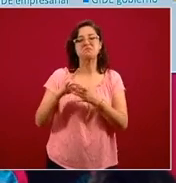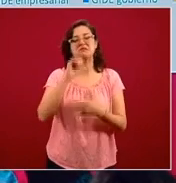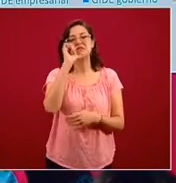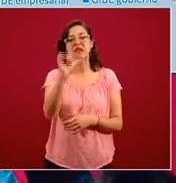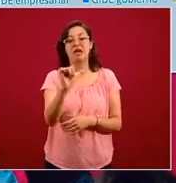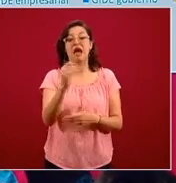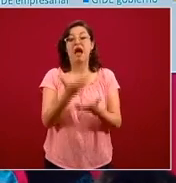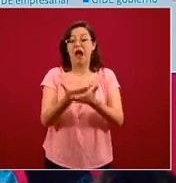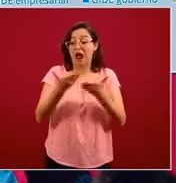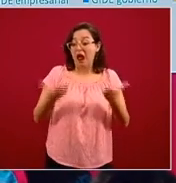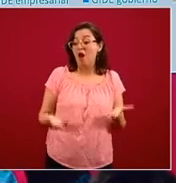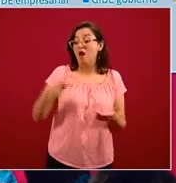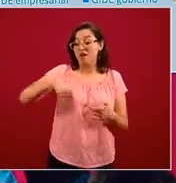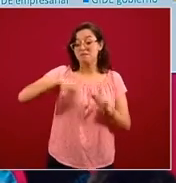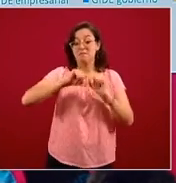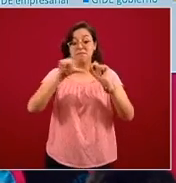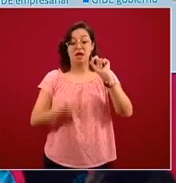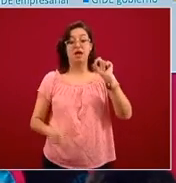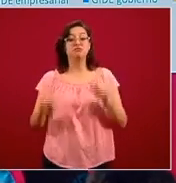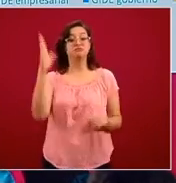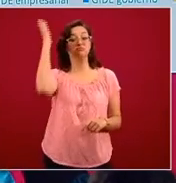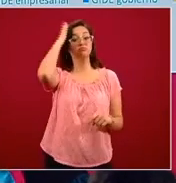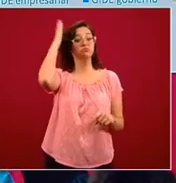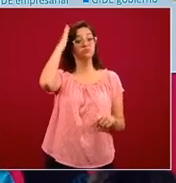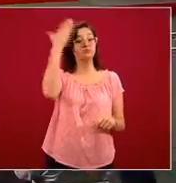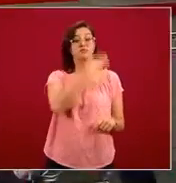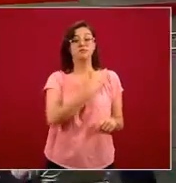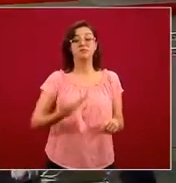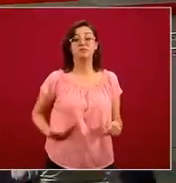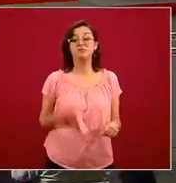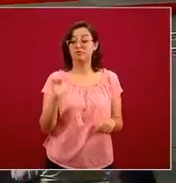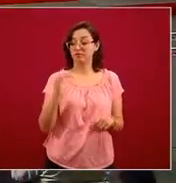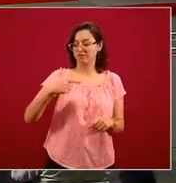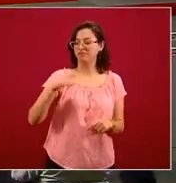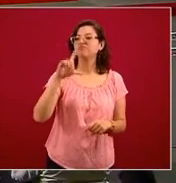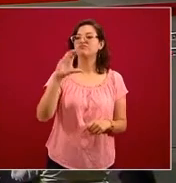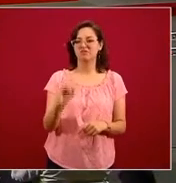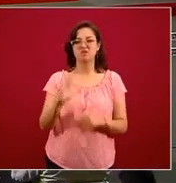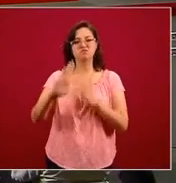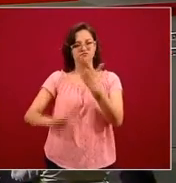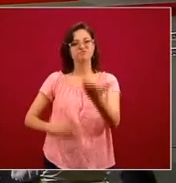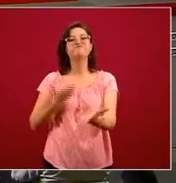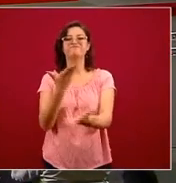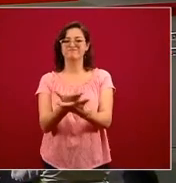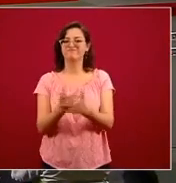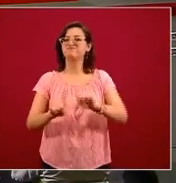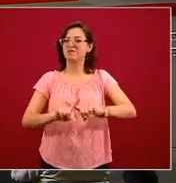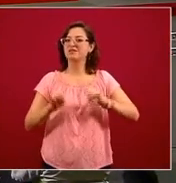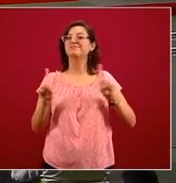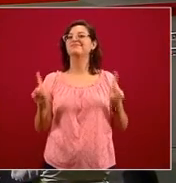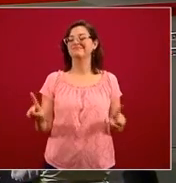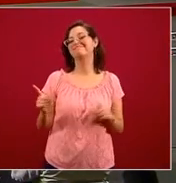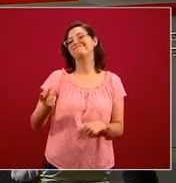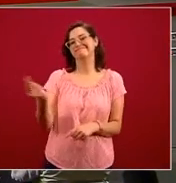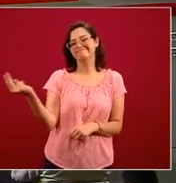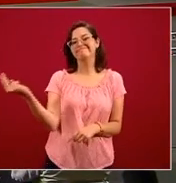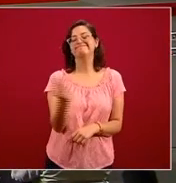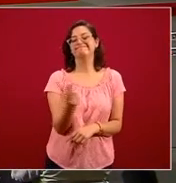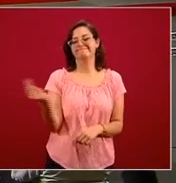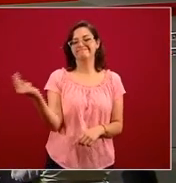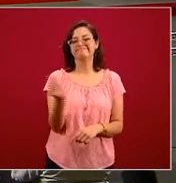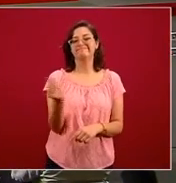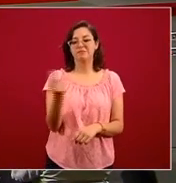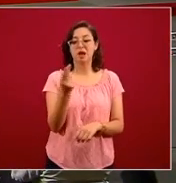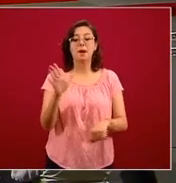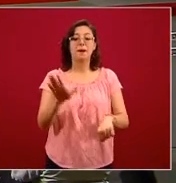So, what we are doing right now with the leadership in Mexico, with our president, AMLO,